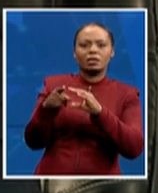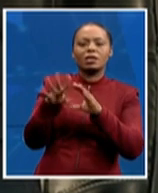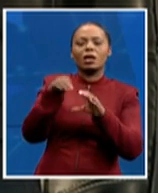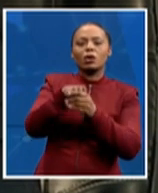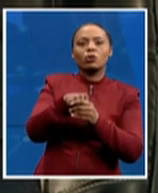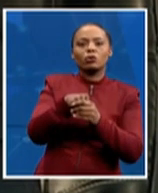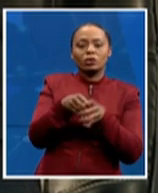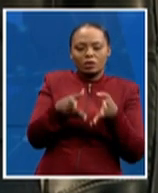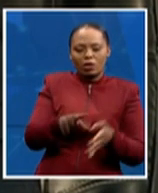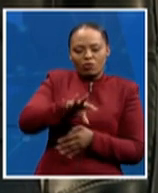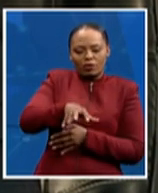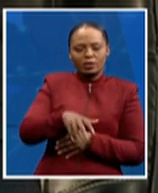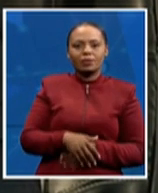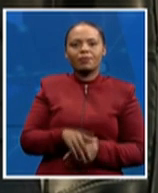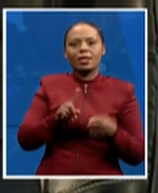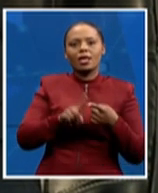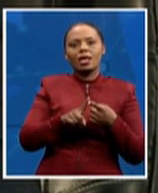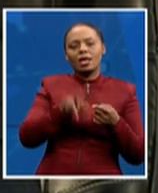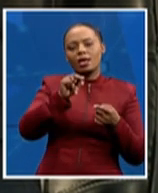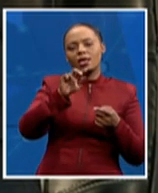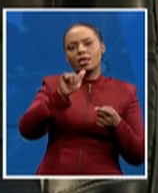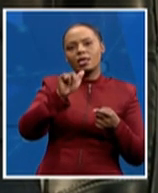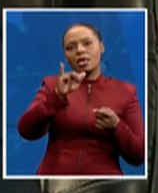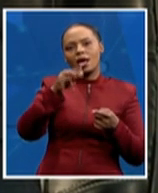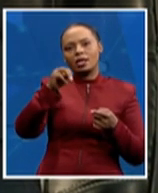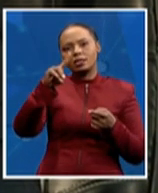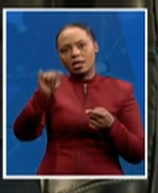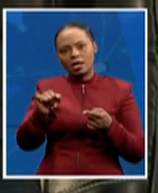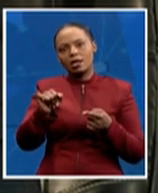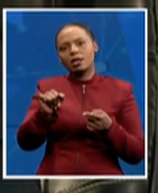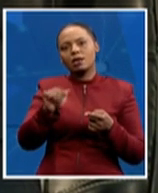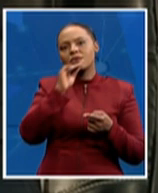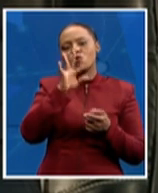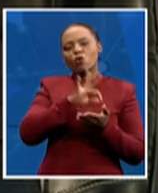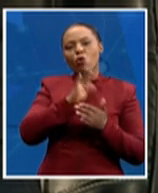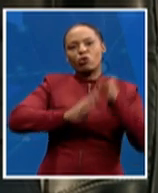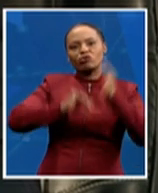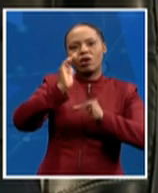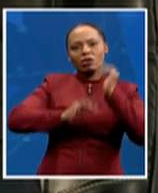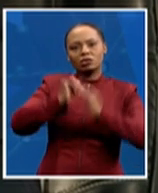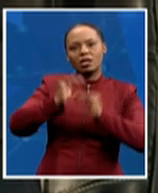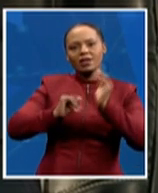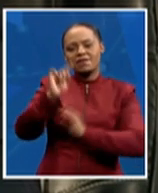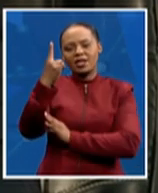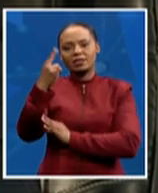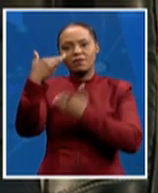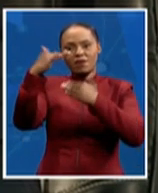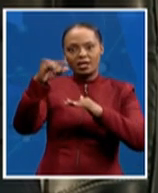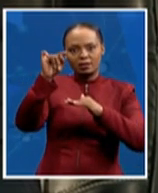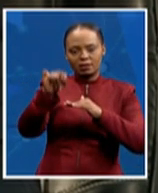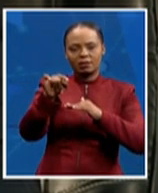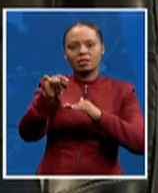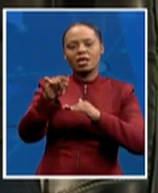Metal, which is the construction of the first phase of the Nyanza Light Metal